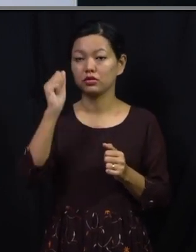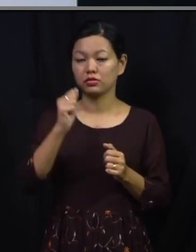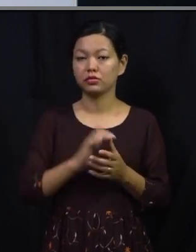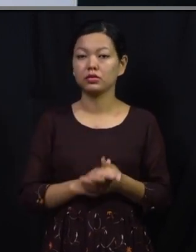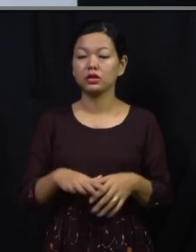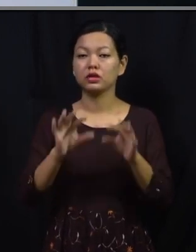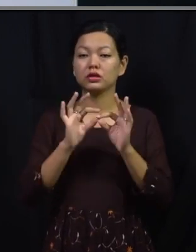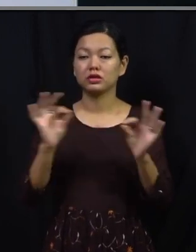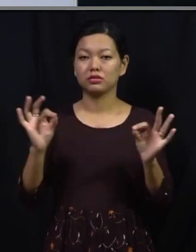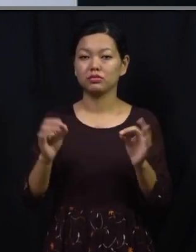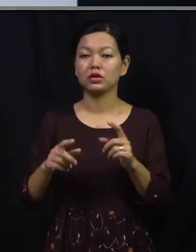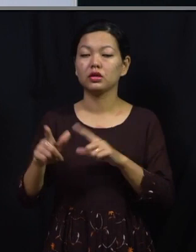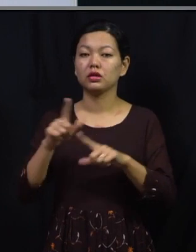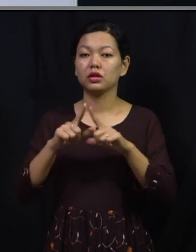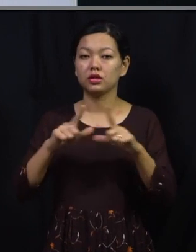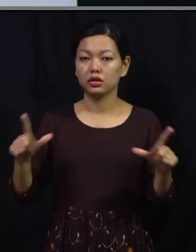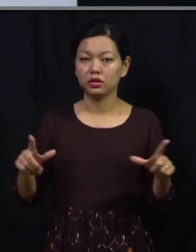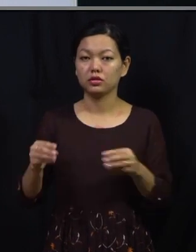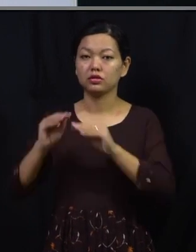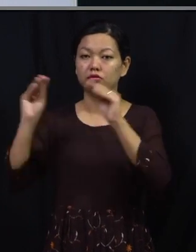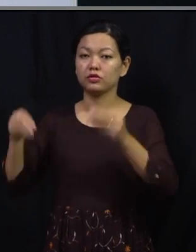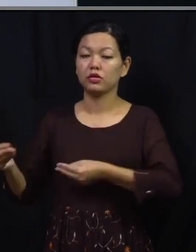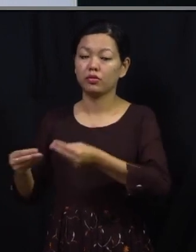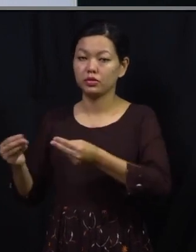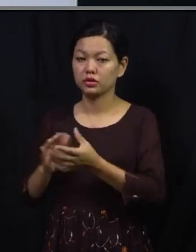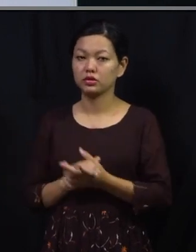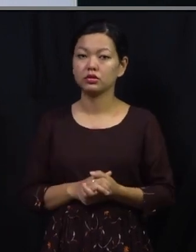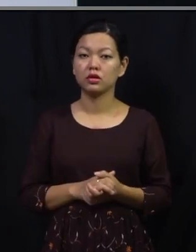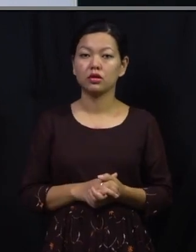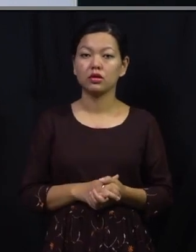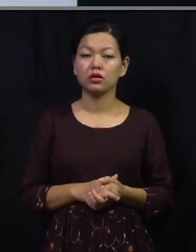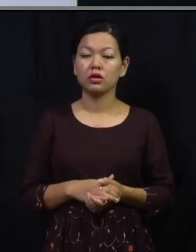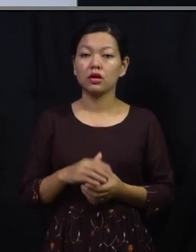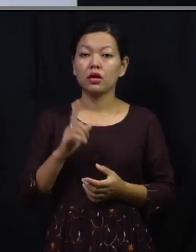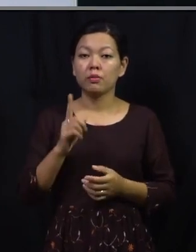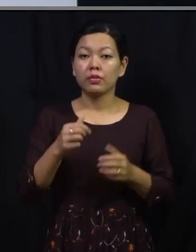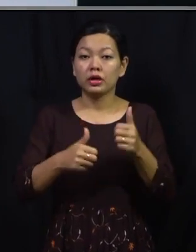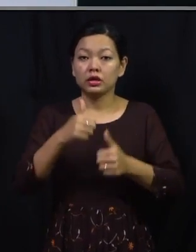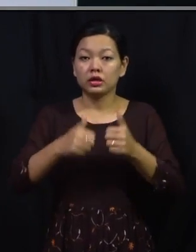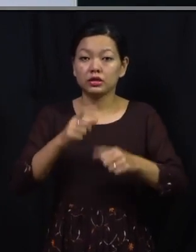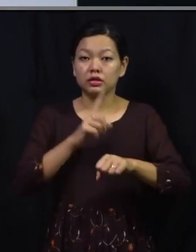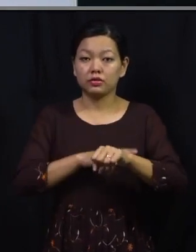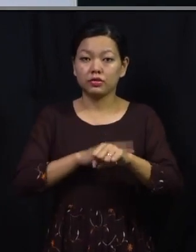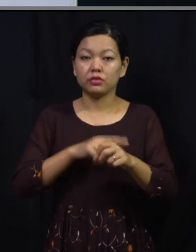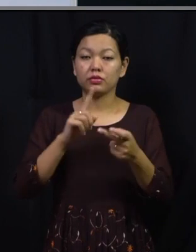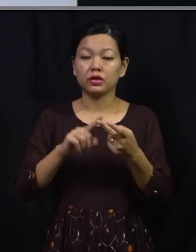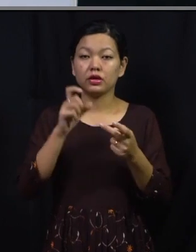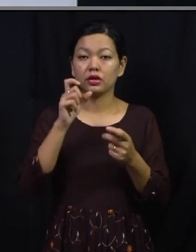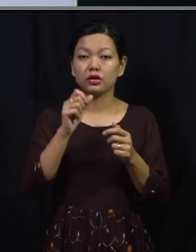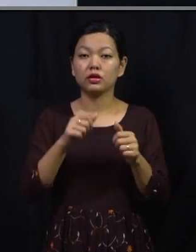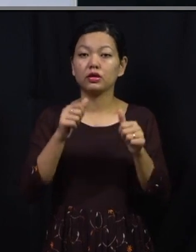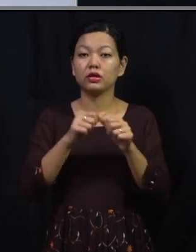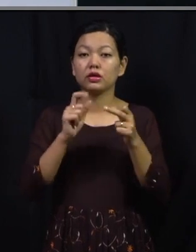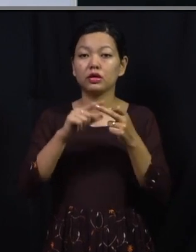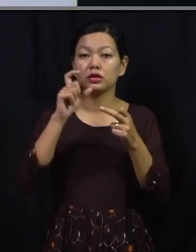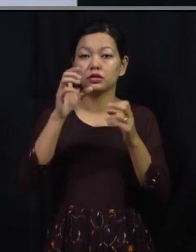language of business. But for your exam purposes, you have to memorize the definition given by AICPA.